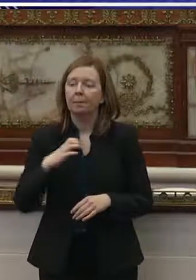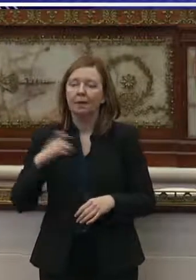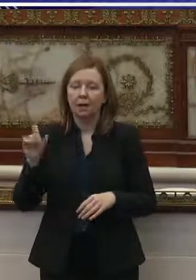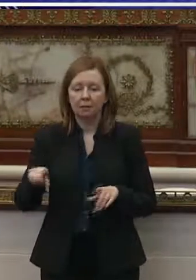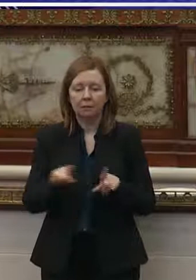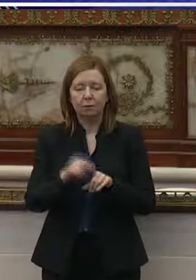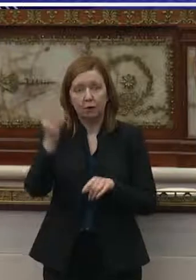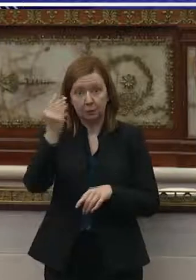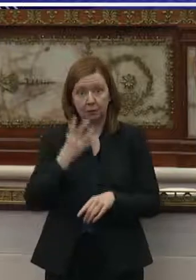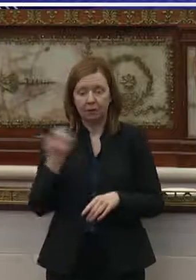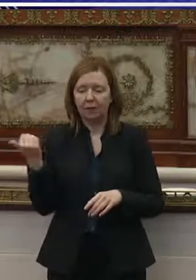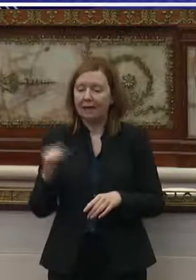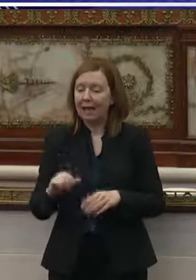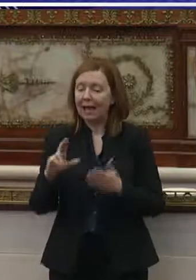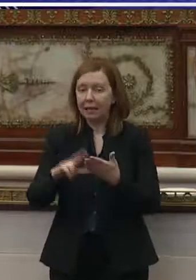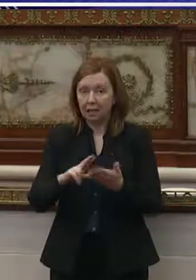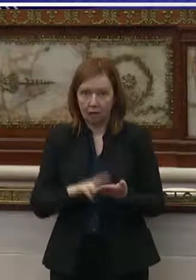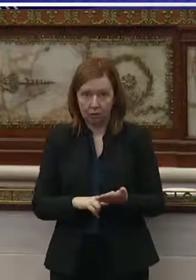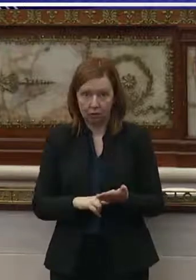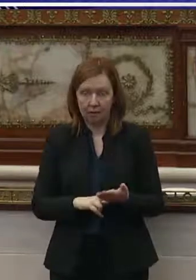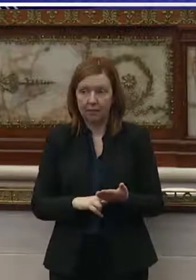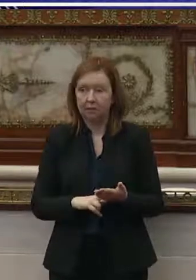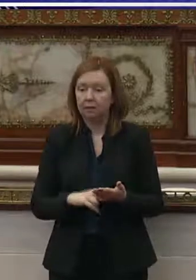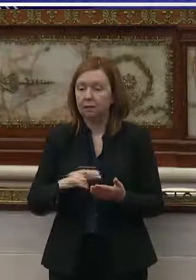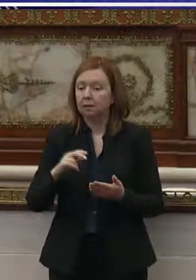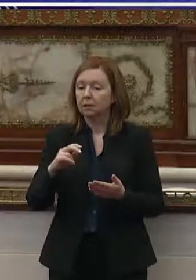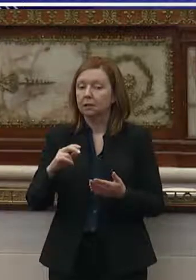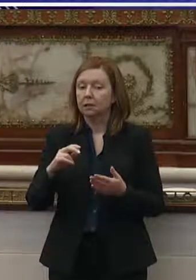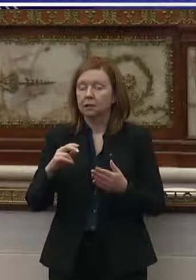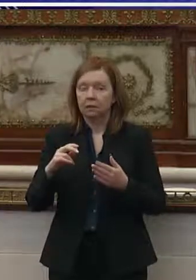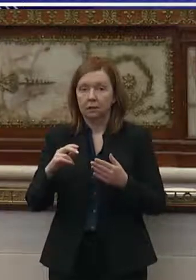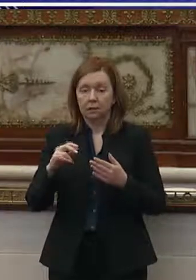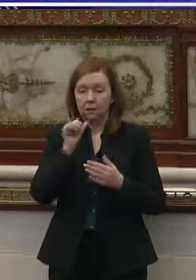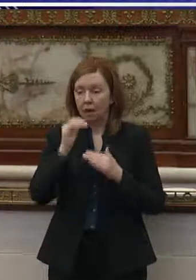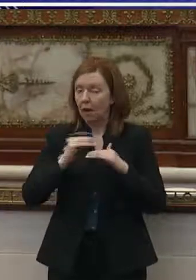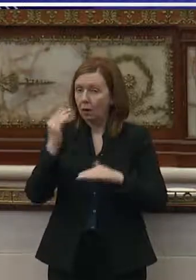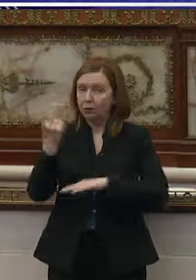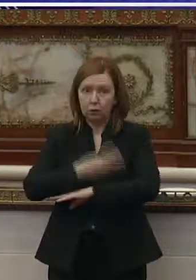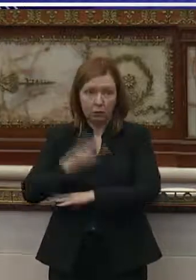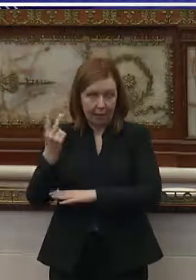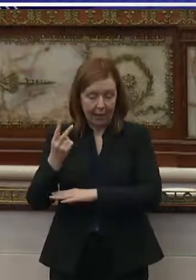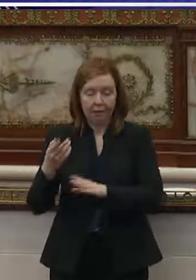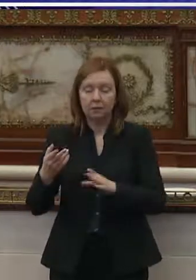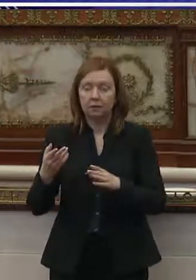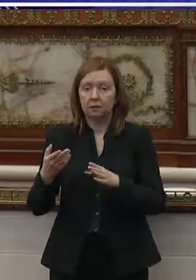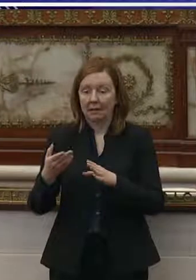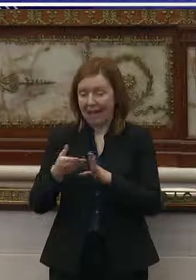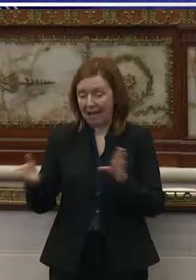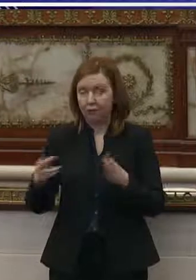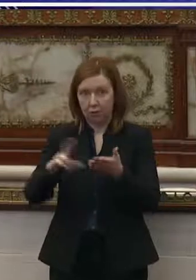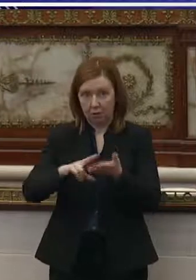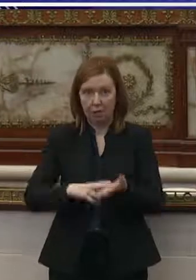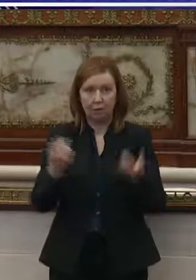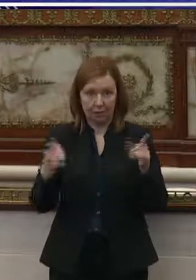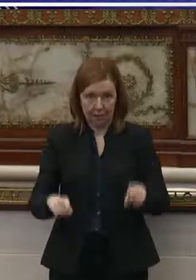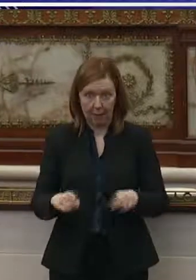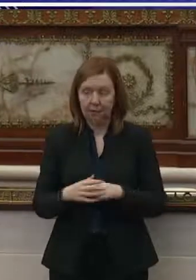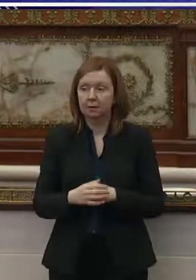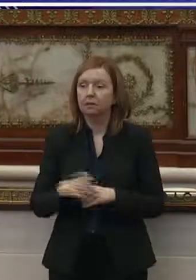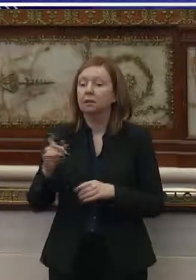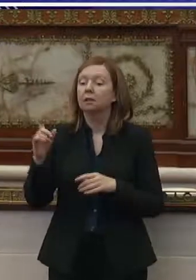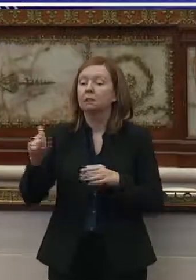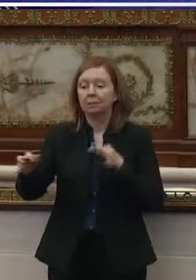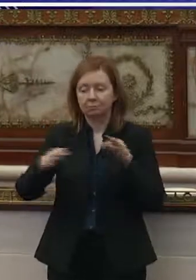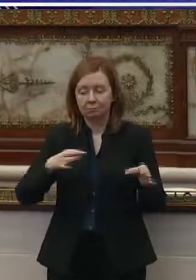be notified of any such contract not later than 2 days after it is entered into. The notice must describe the